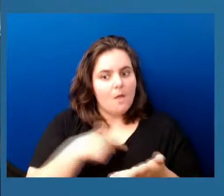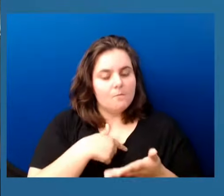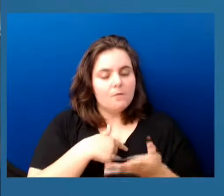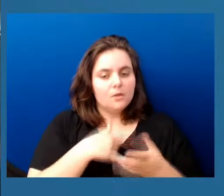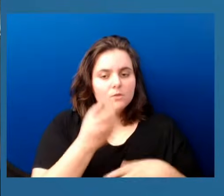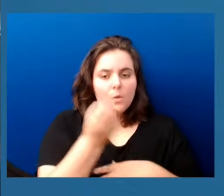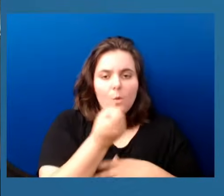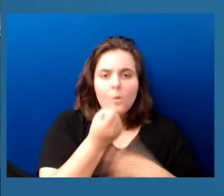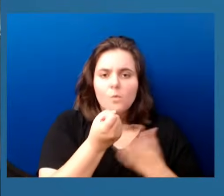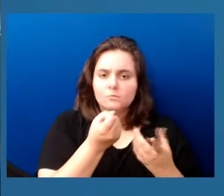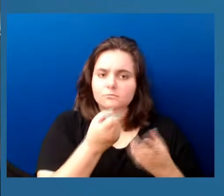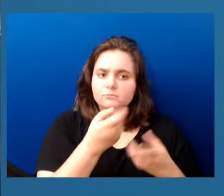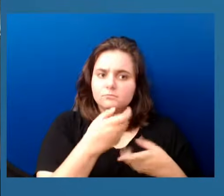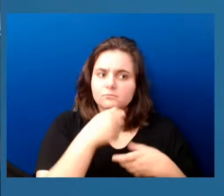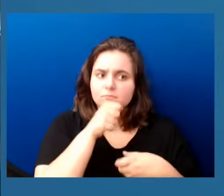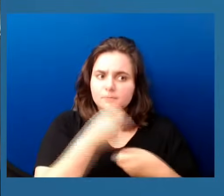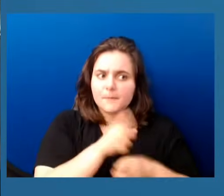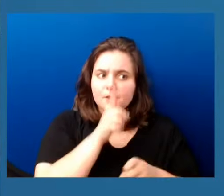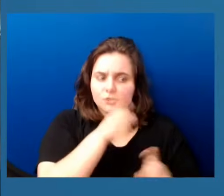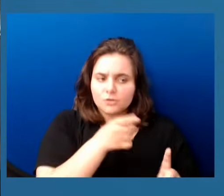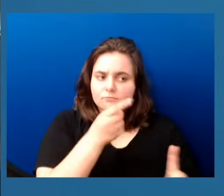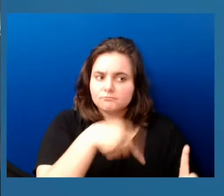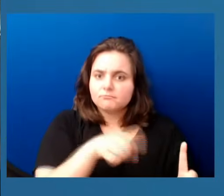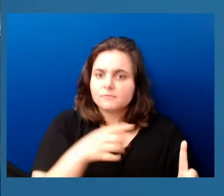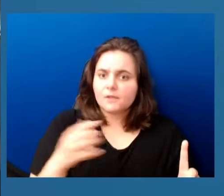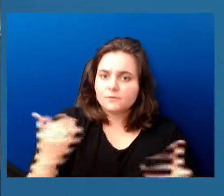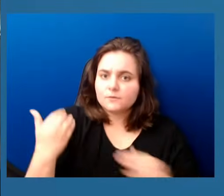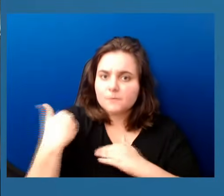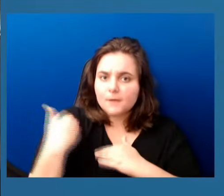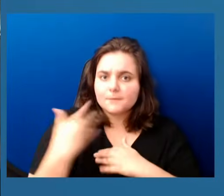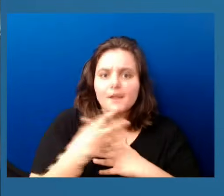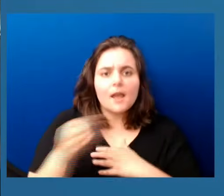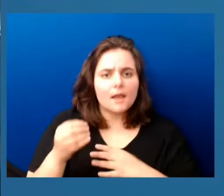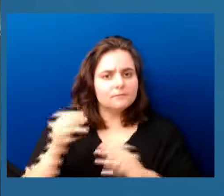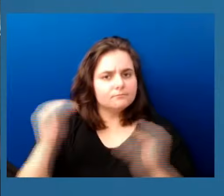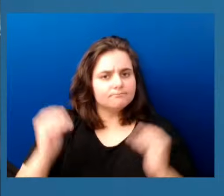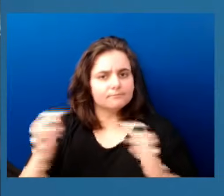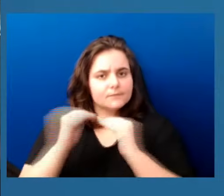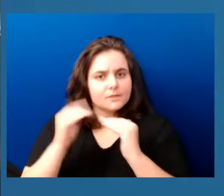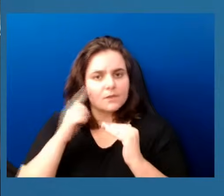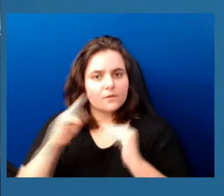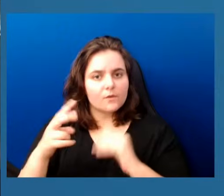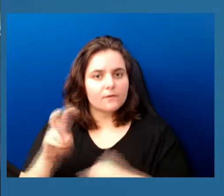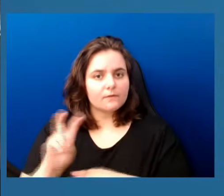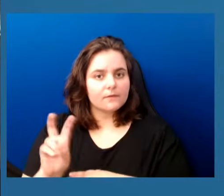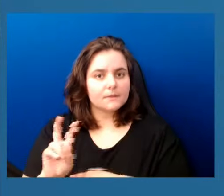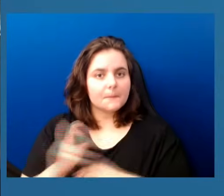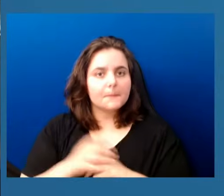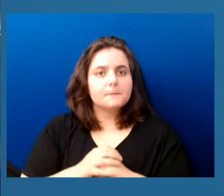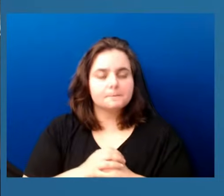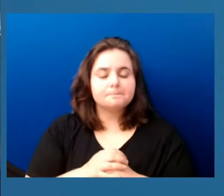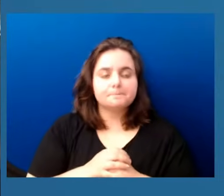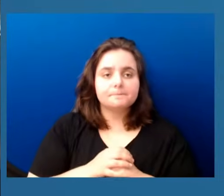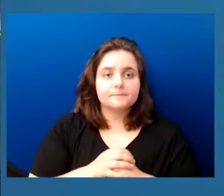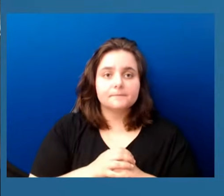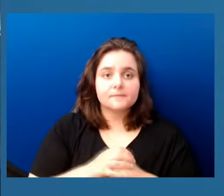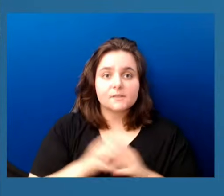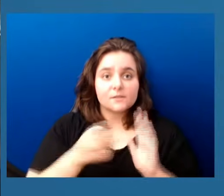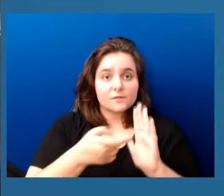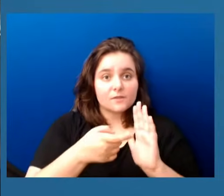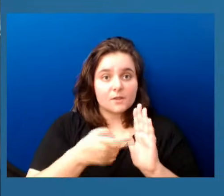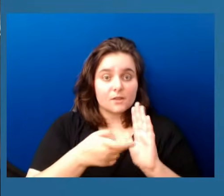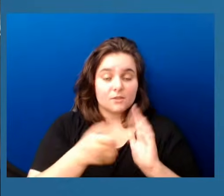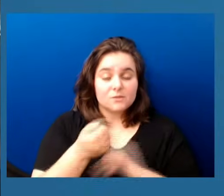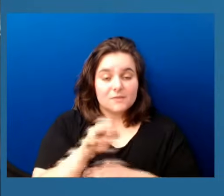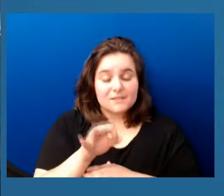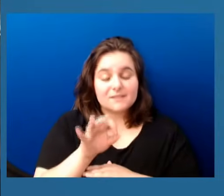victims. In 2020, Article 245 was enacted, which required broad and mandatory discovery.